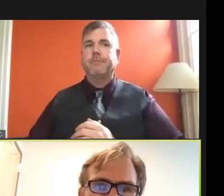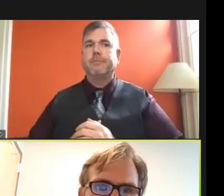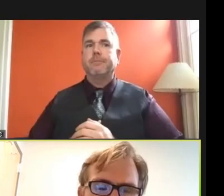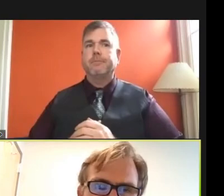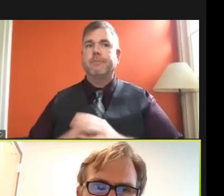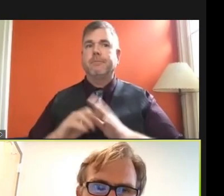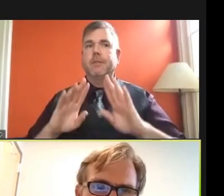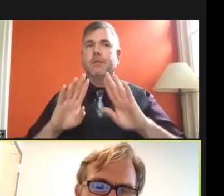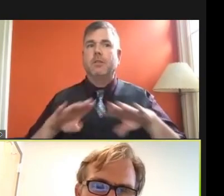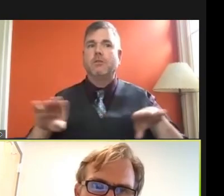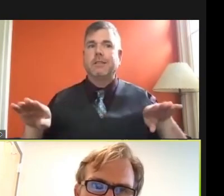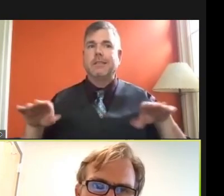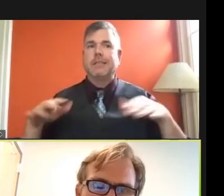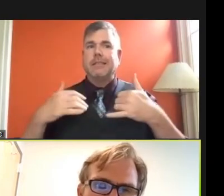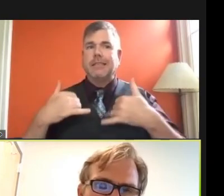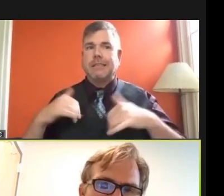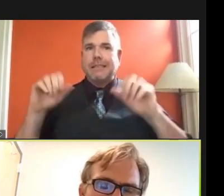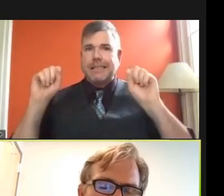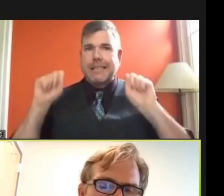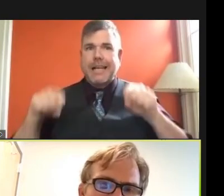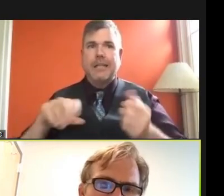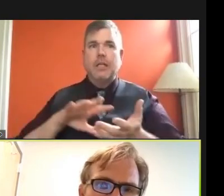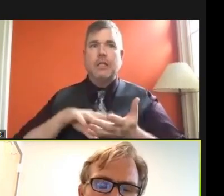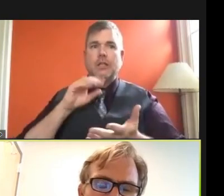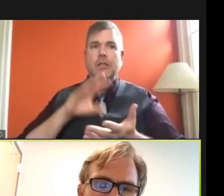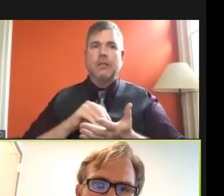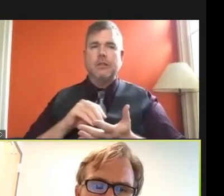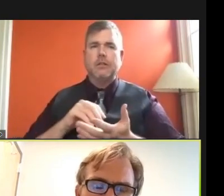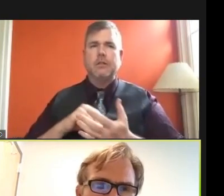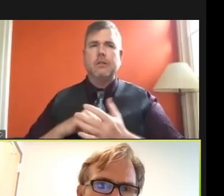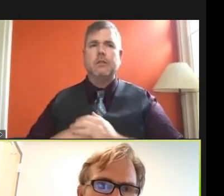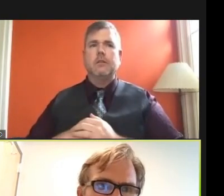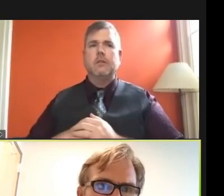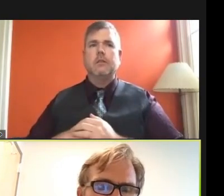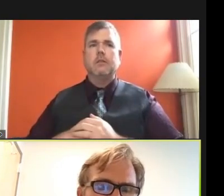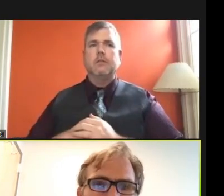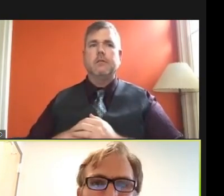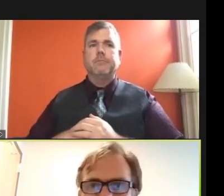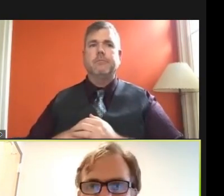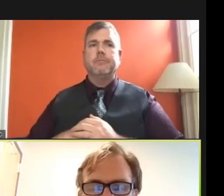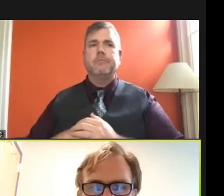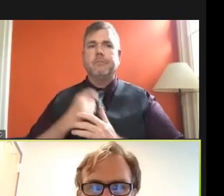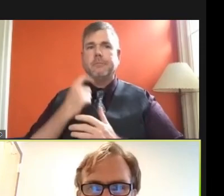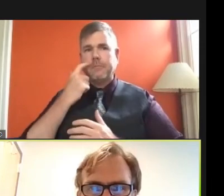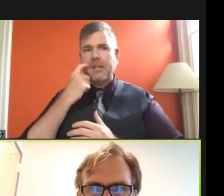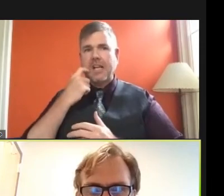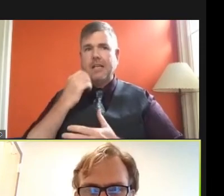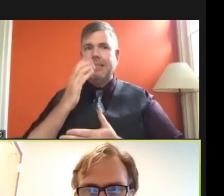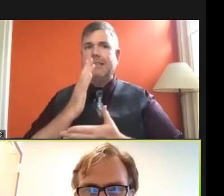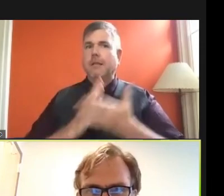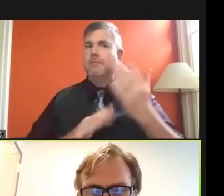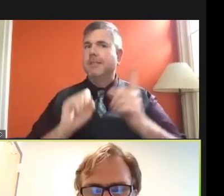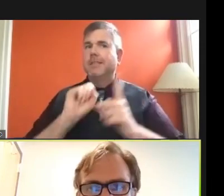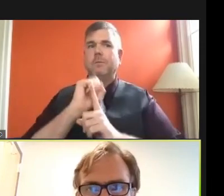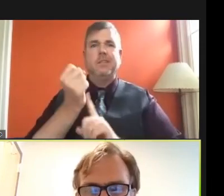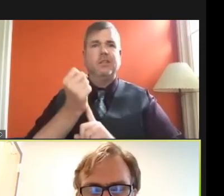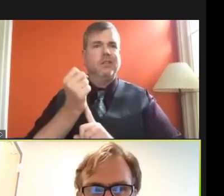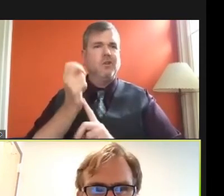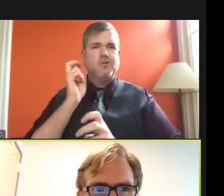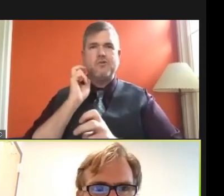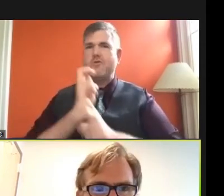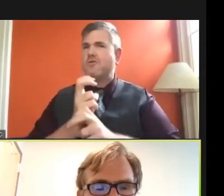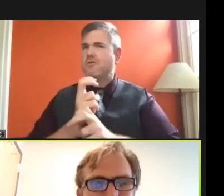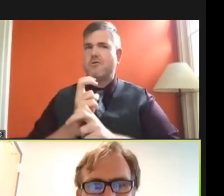inequitably distributed, and some households simply aren't able to manage keeping up with their education in that